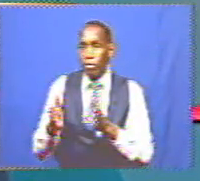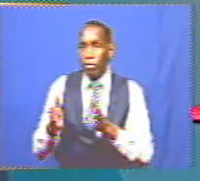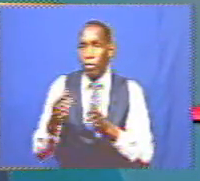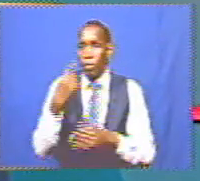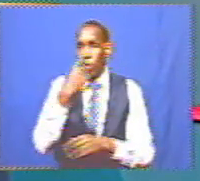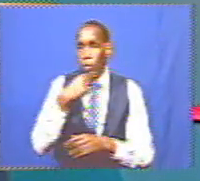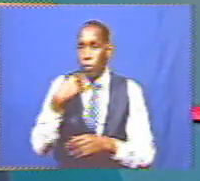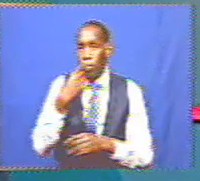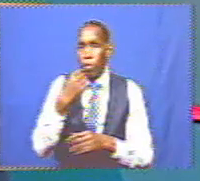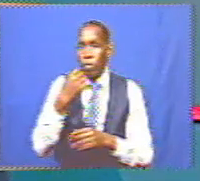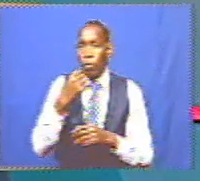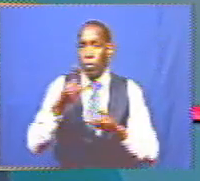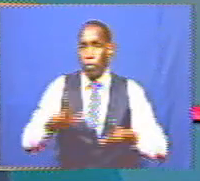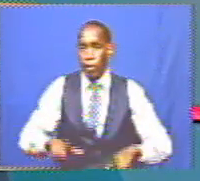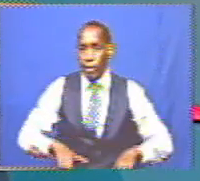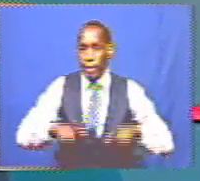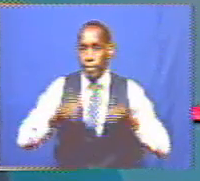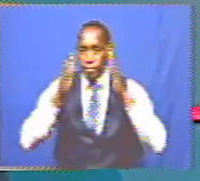ensures that her life is committed to